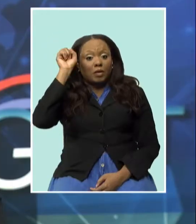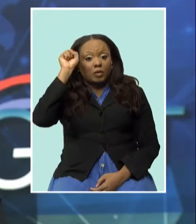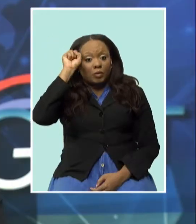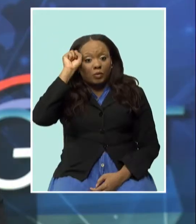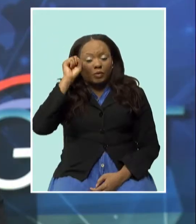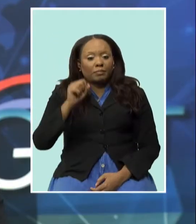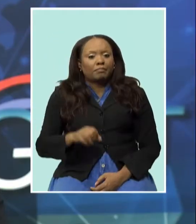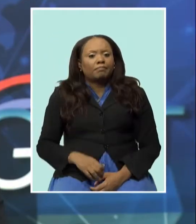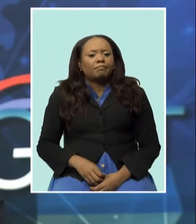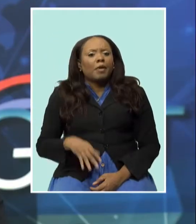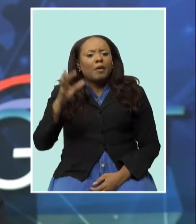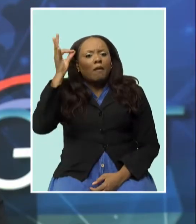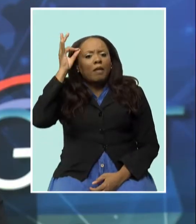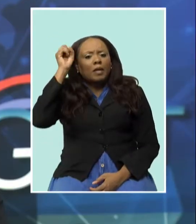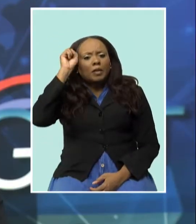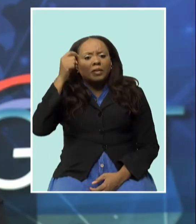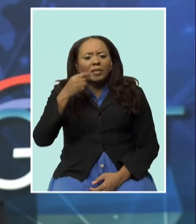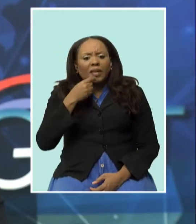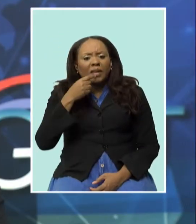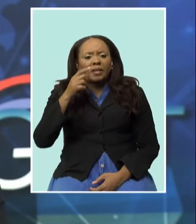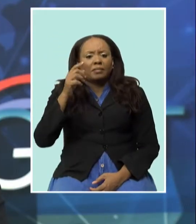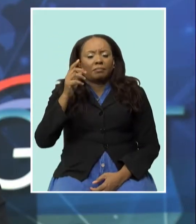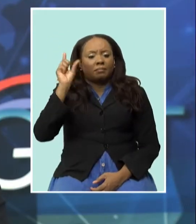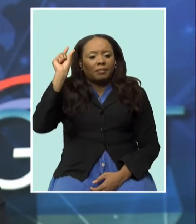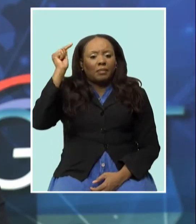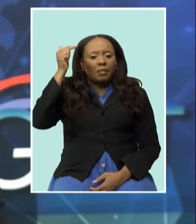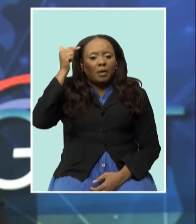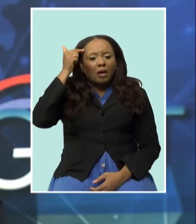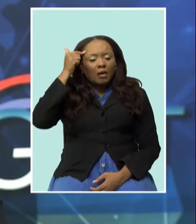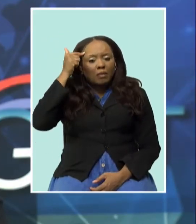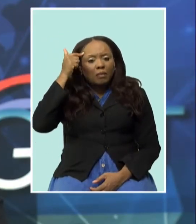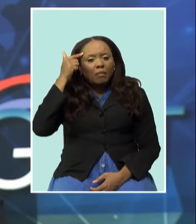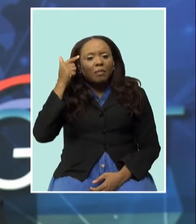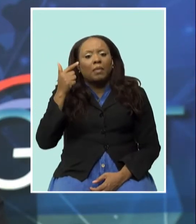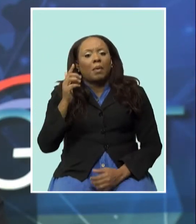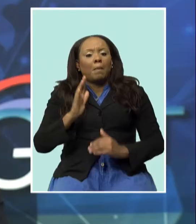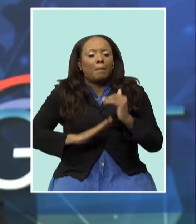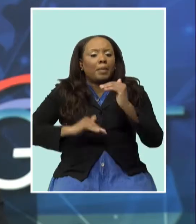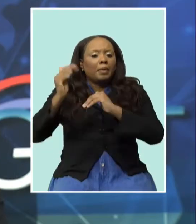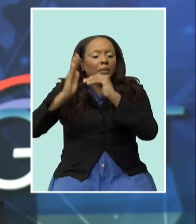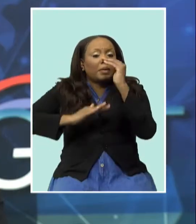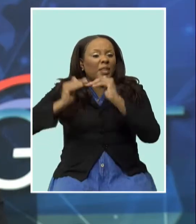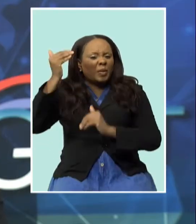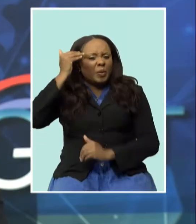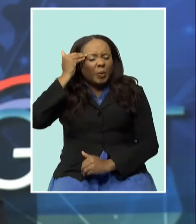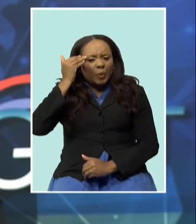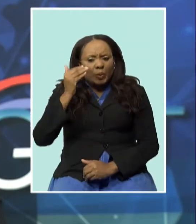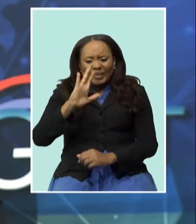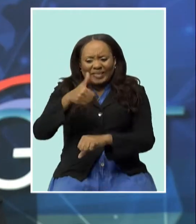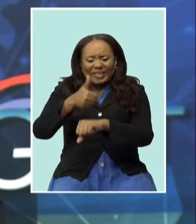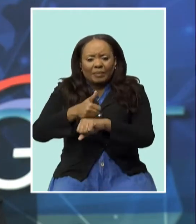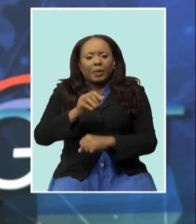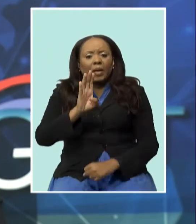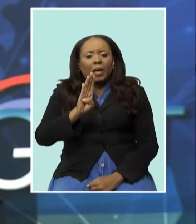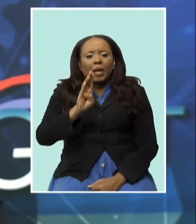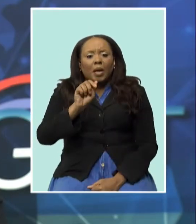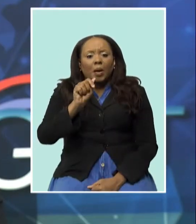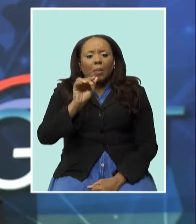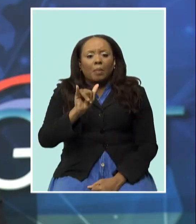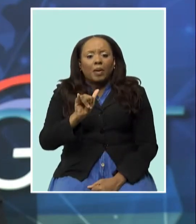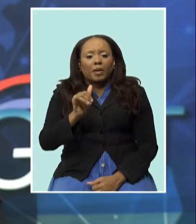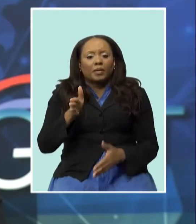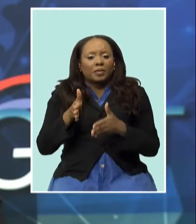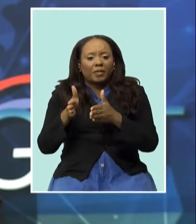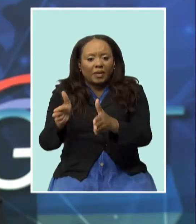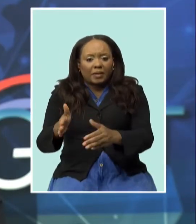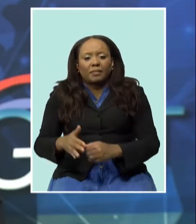of the press that government is moving, government's headquarters from Bay Street for a tourism project. Dr. Dugid